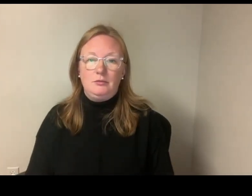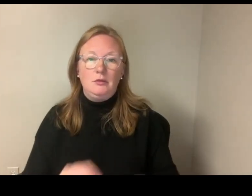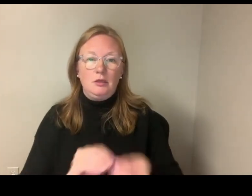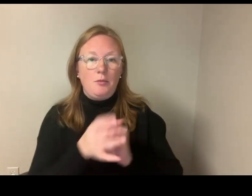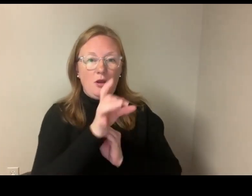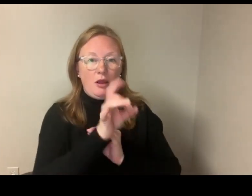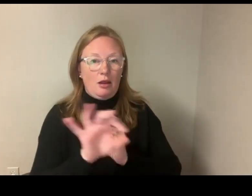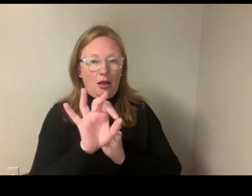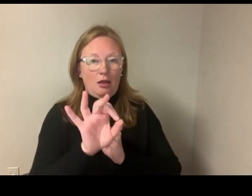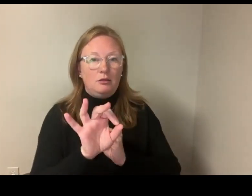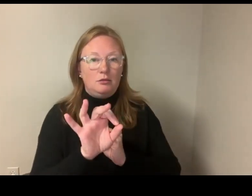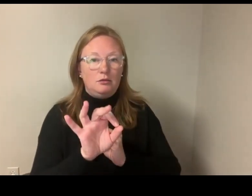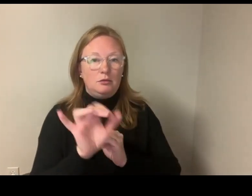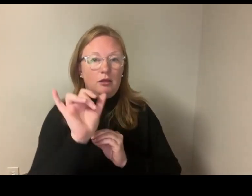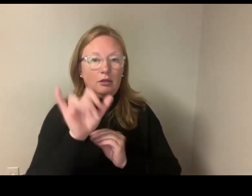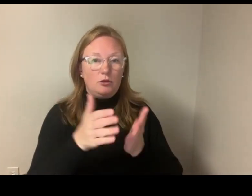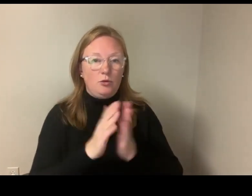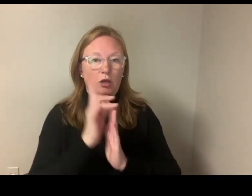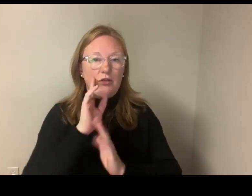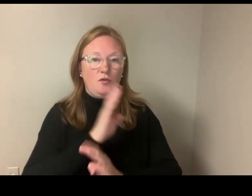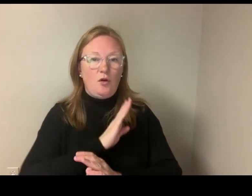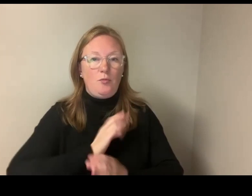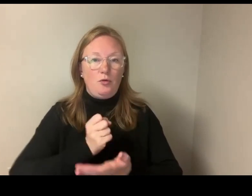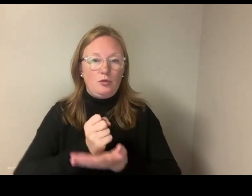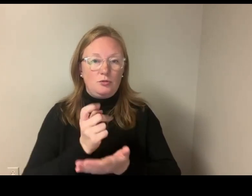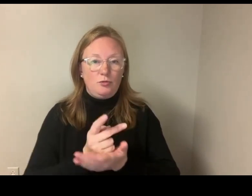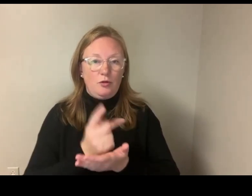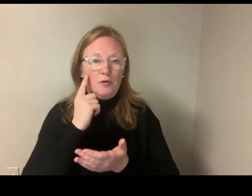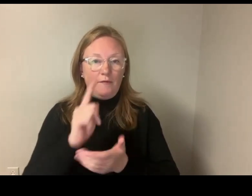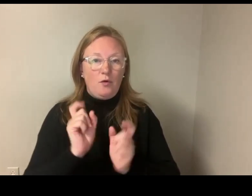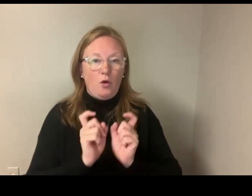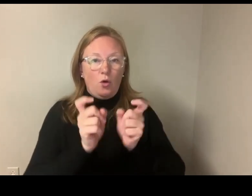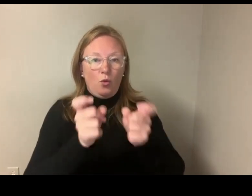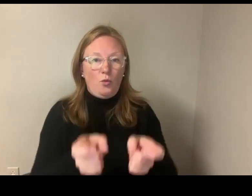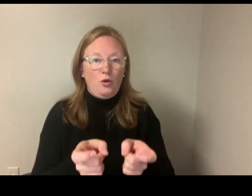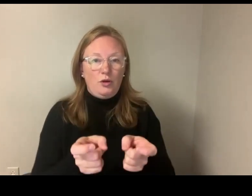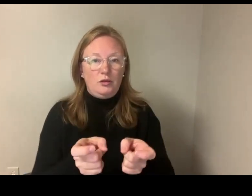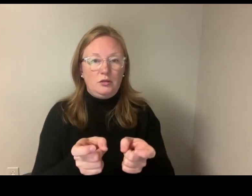Resolution number 89 is a request for the board's approval to award